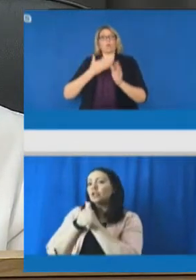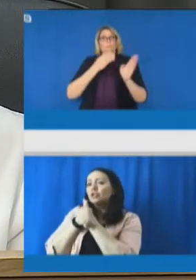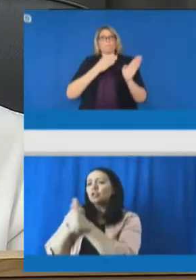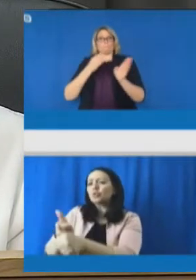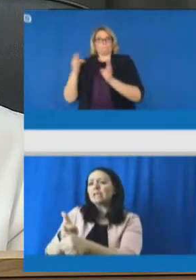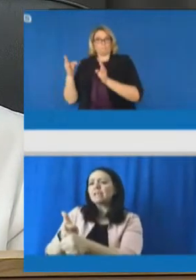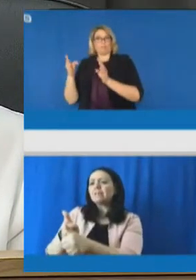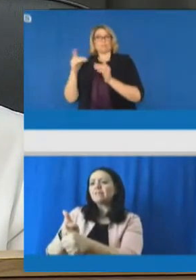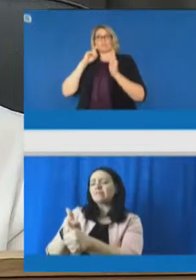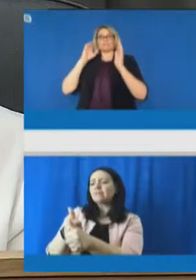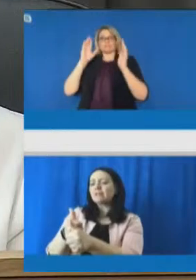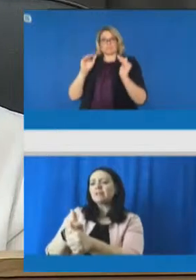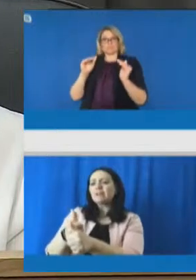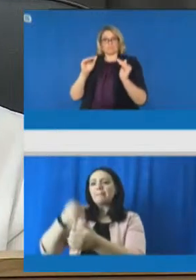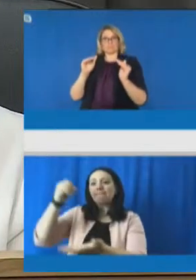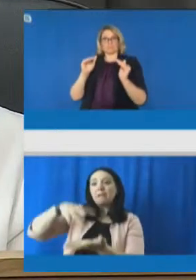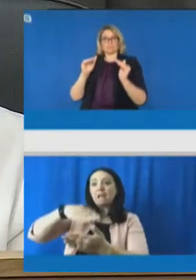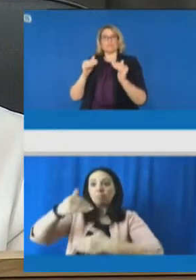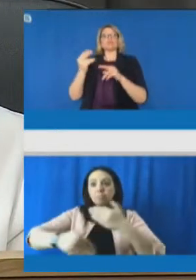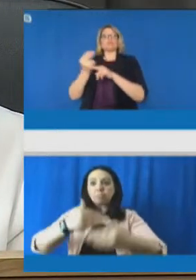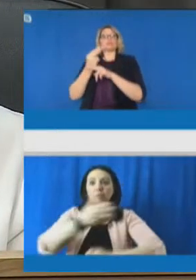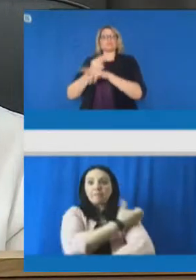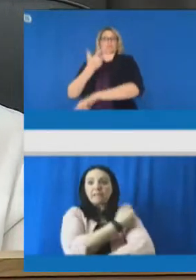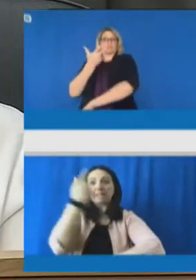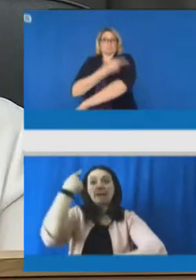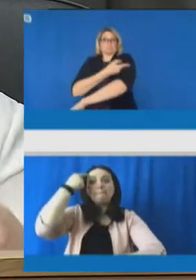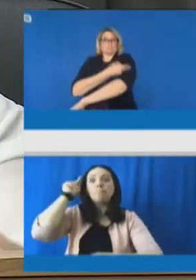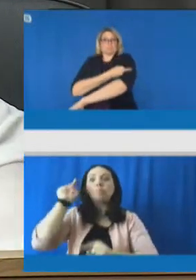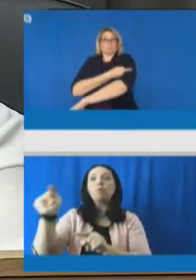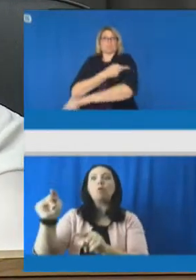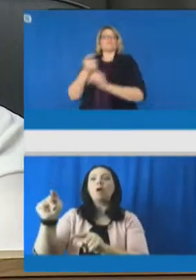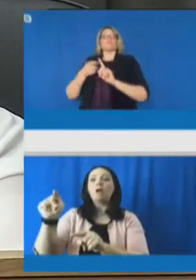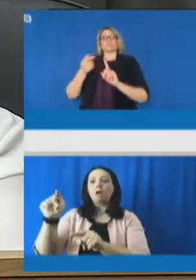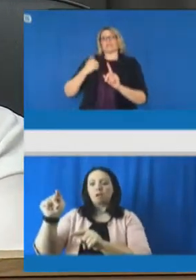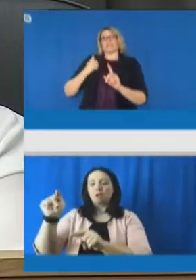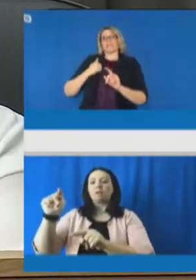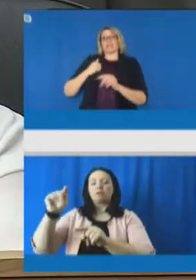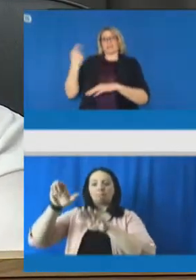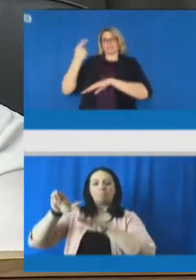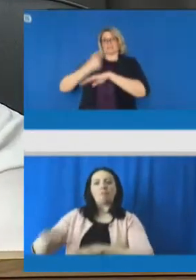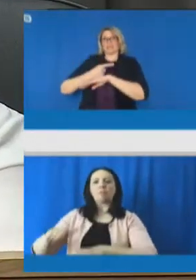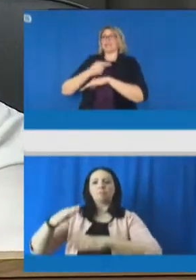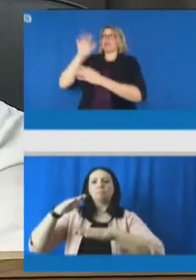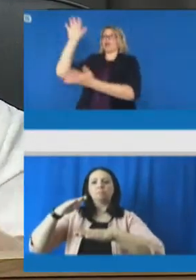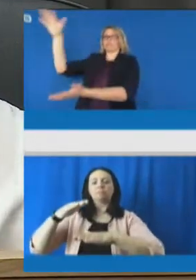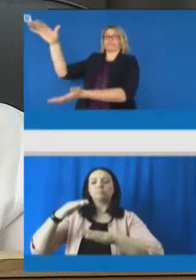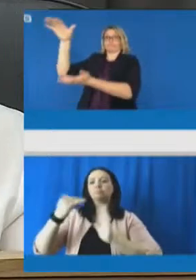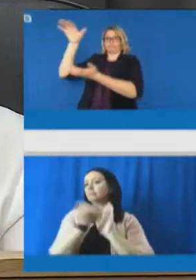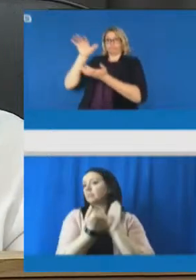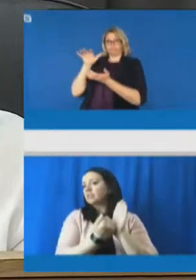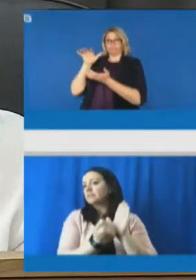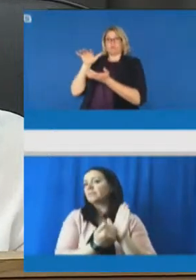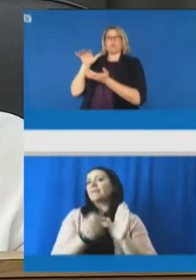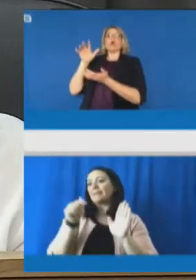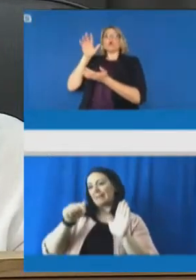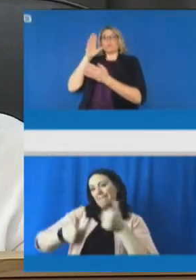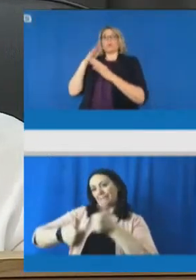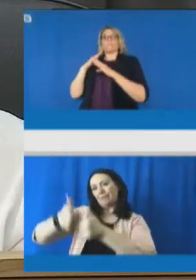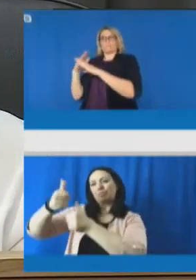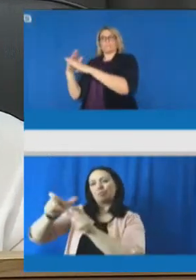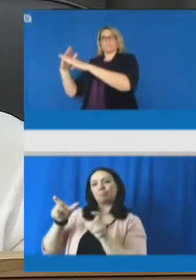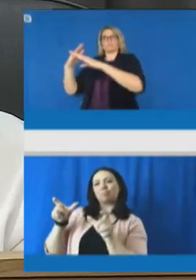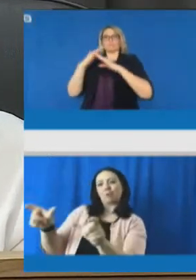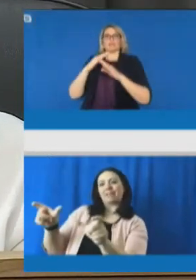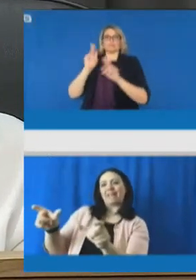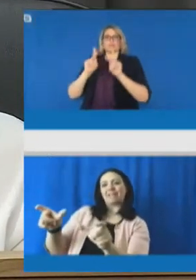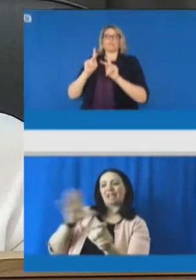intervals indicating the second dose of the vaccine can now be delayed up to 4 months. First dose clinics for residents